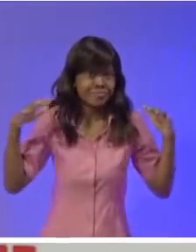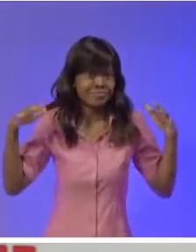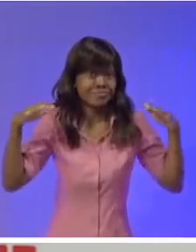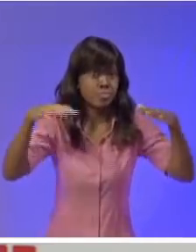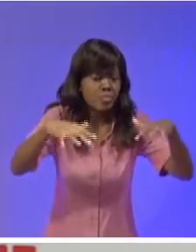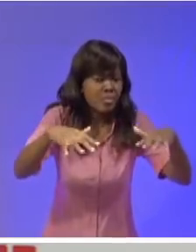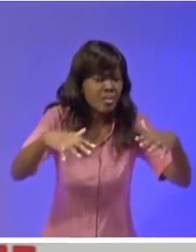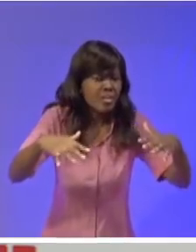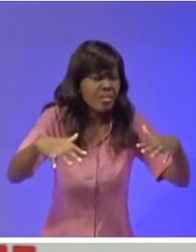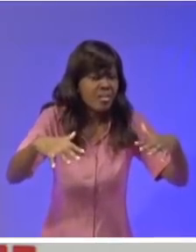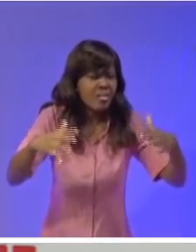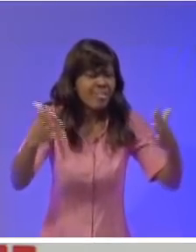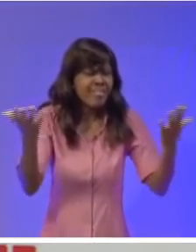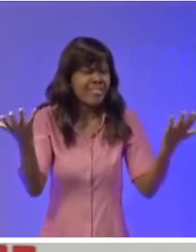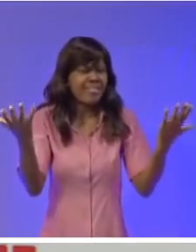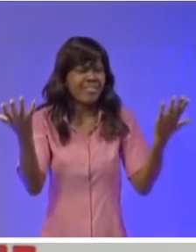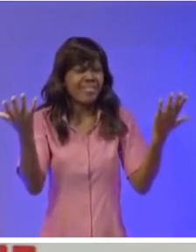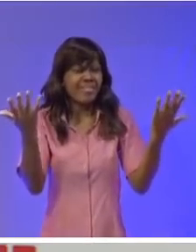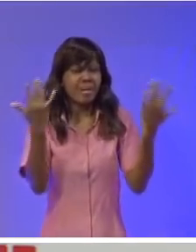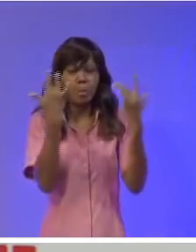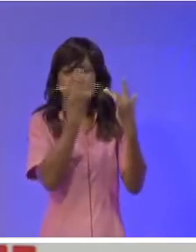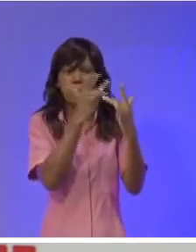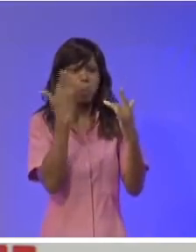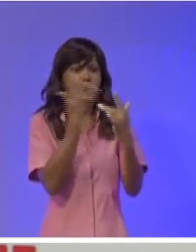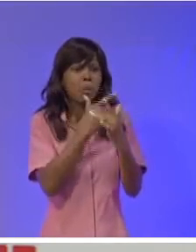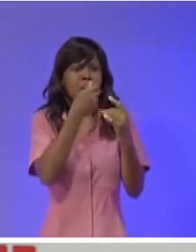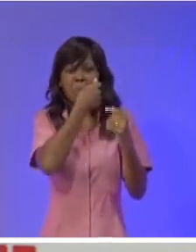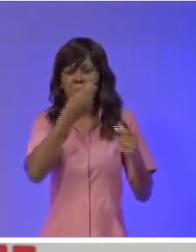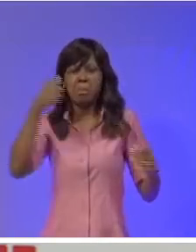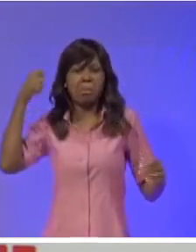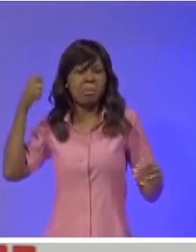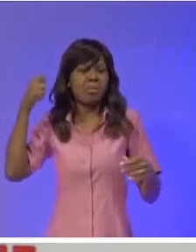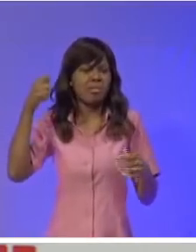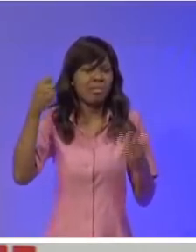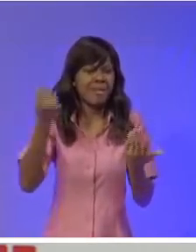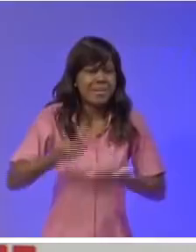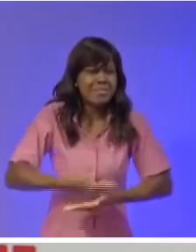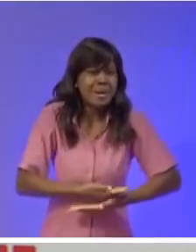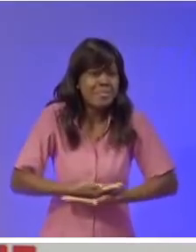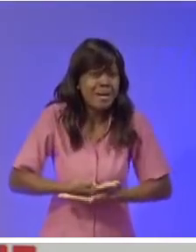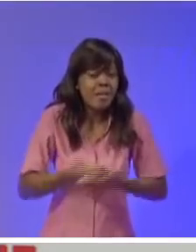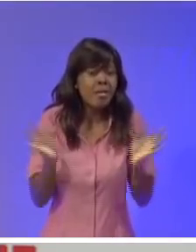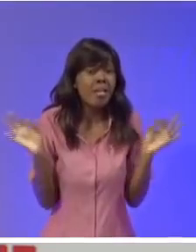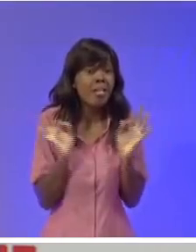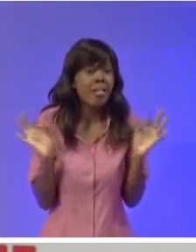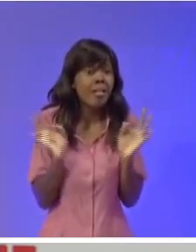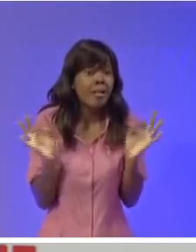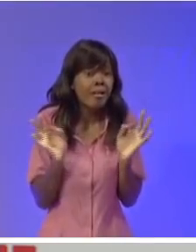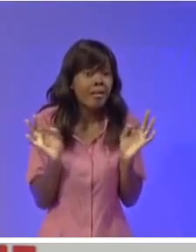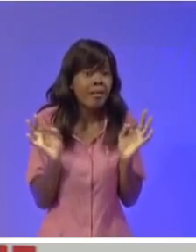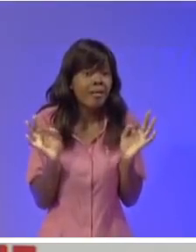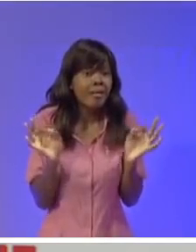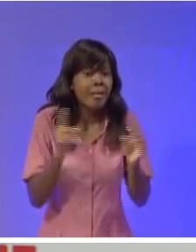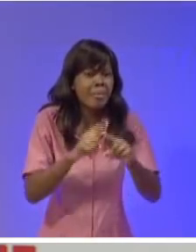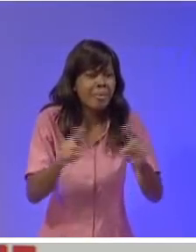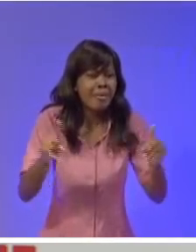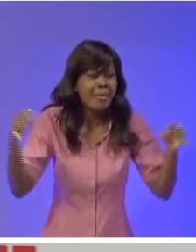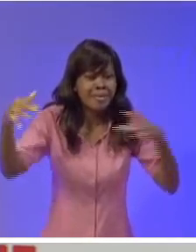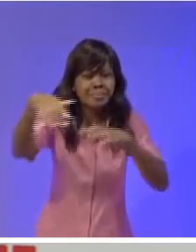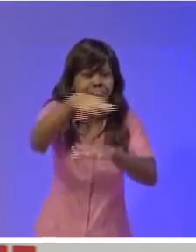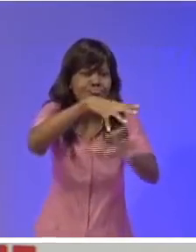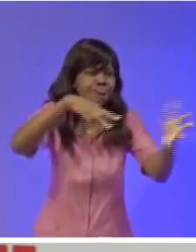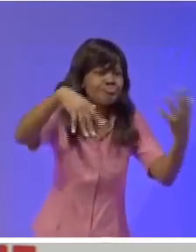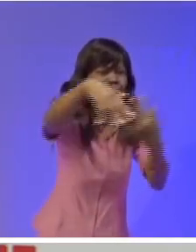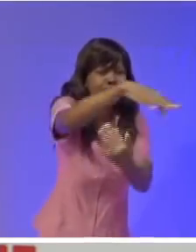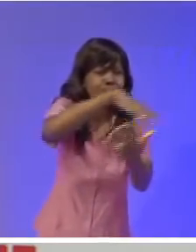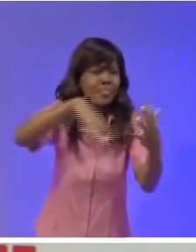that? So I think as a Ministry of Health, we have done everything that we